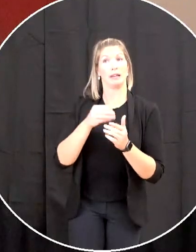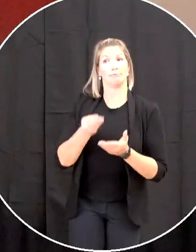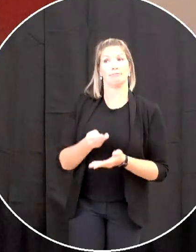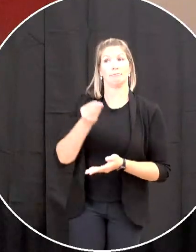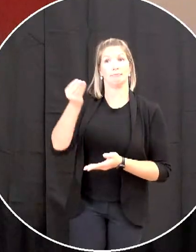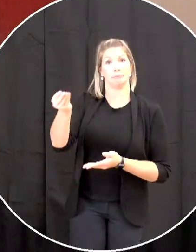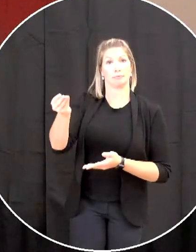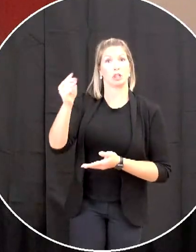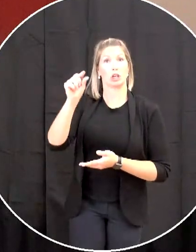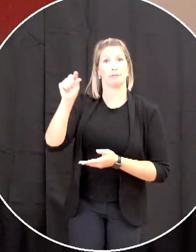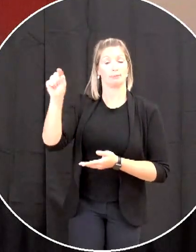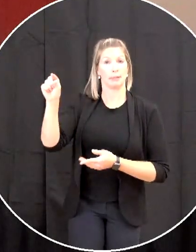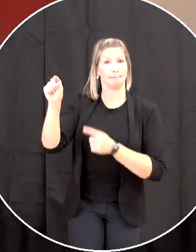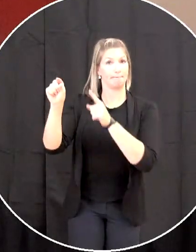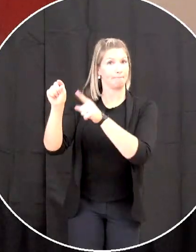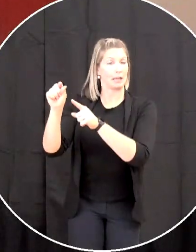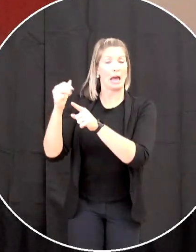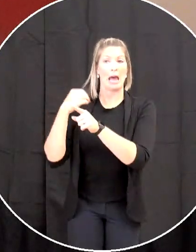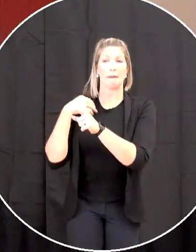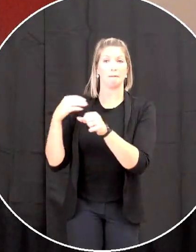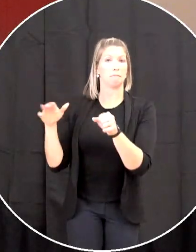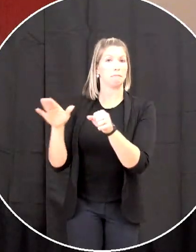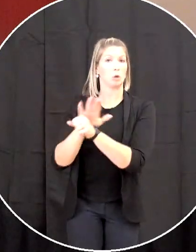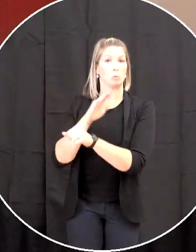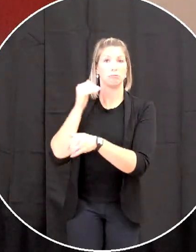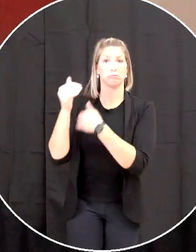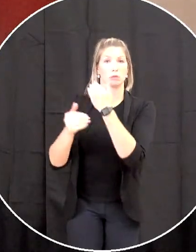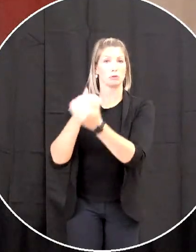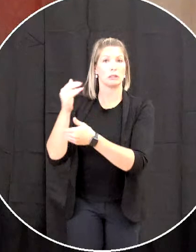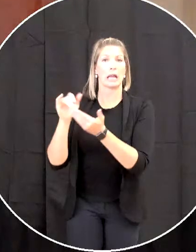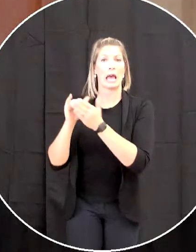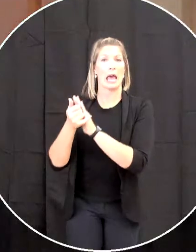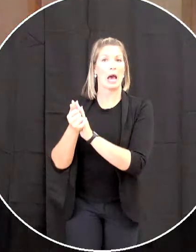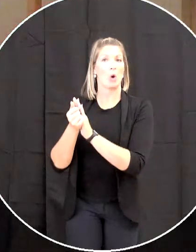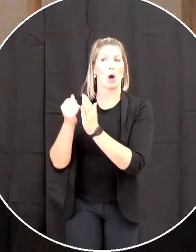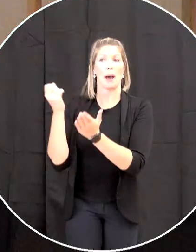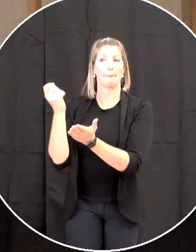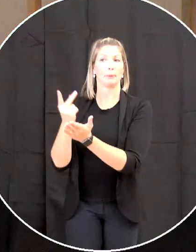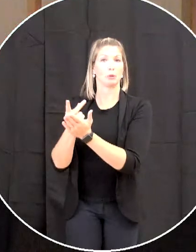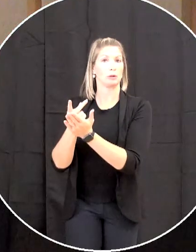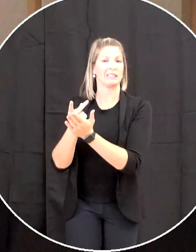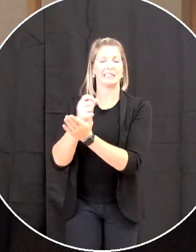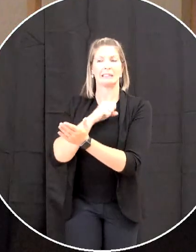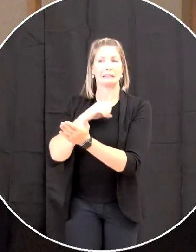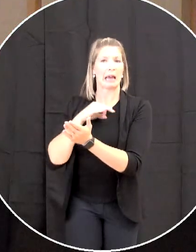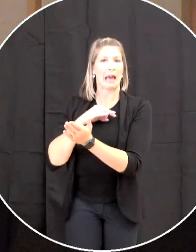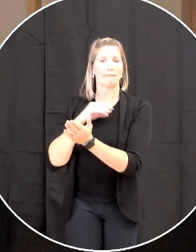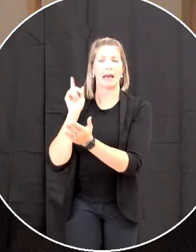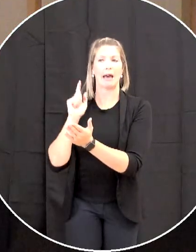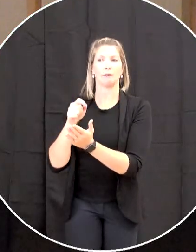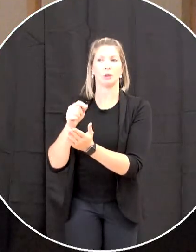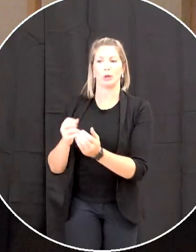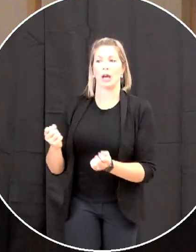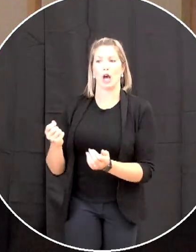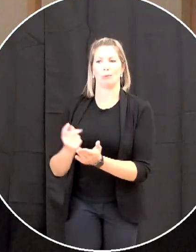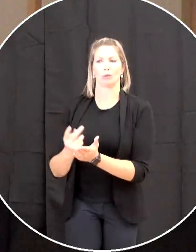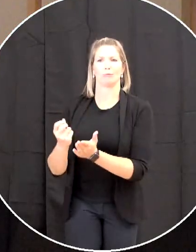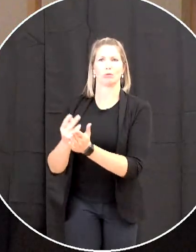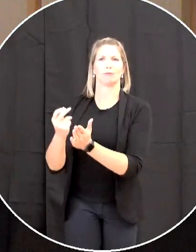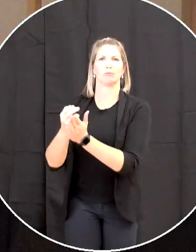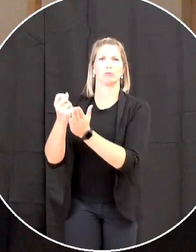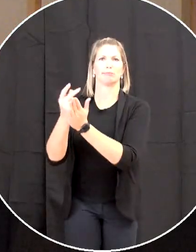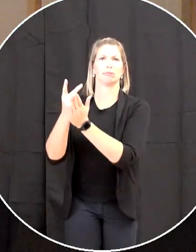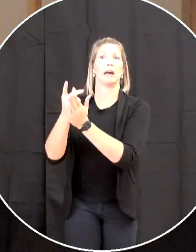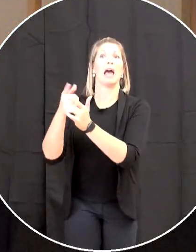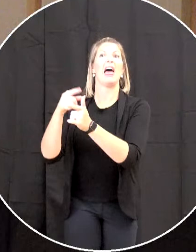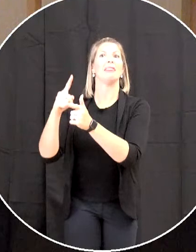got a whole strategic group of staff officers at government. They go through all of the agencies, boards, and commission